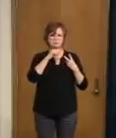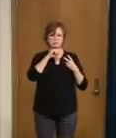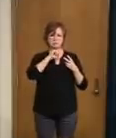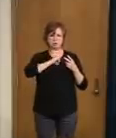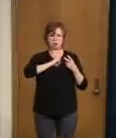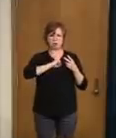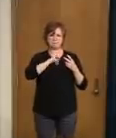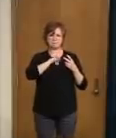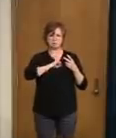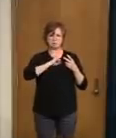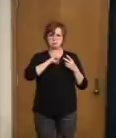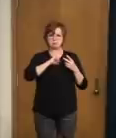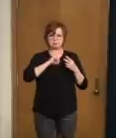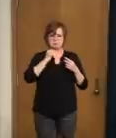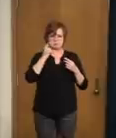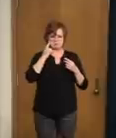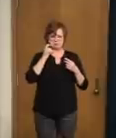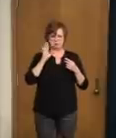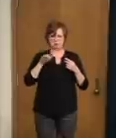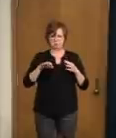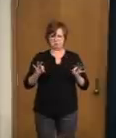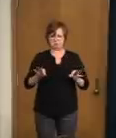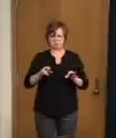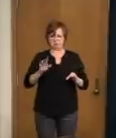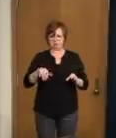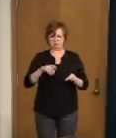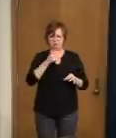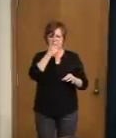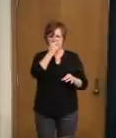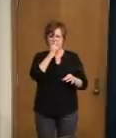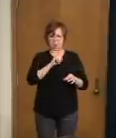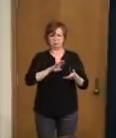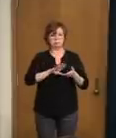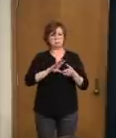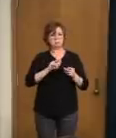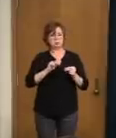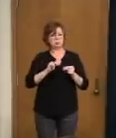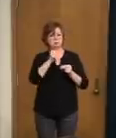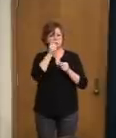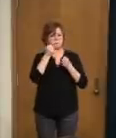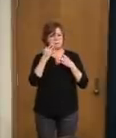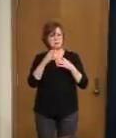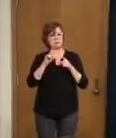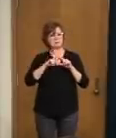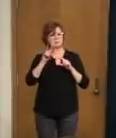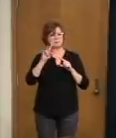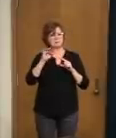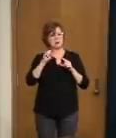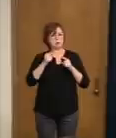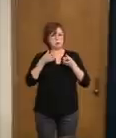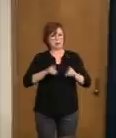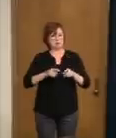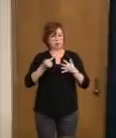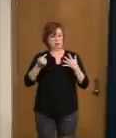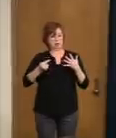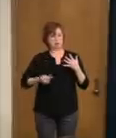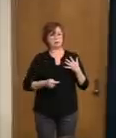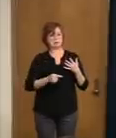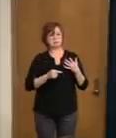virtually, and that's because of all the measures we're taking. But influenza is easier to prevent than COVID. So again, I'll just reinforce